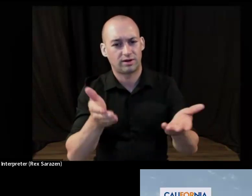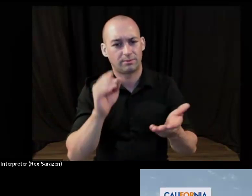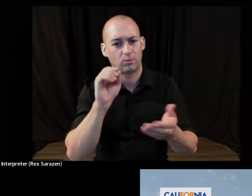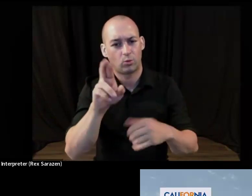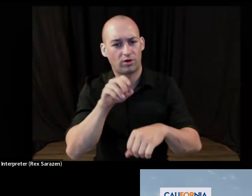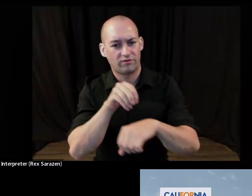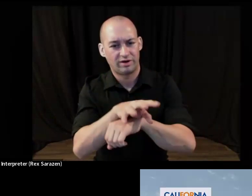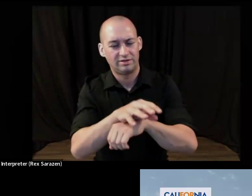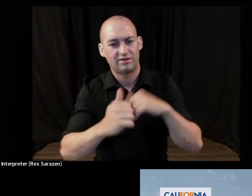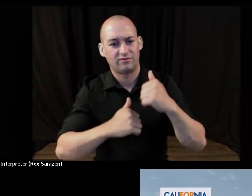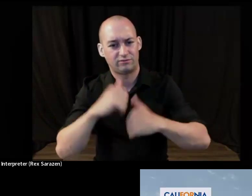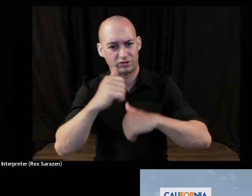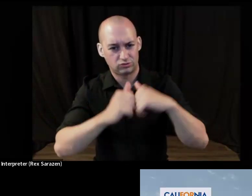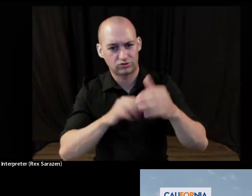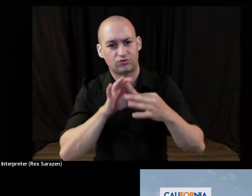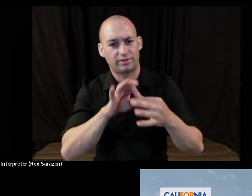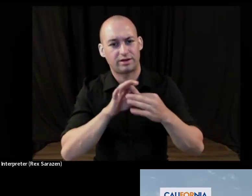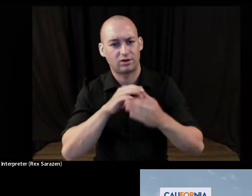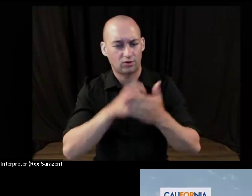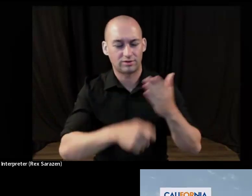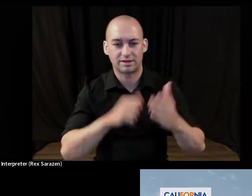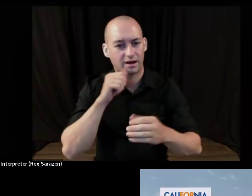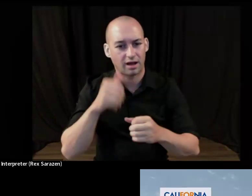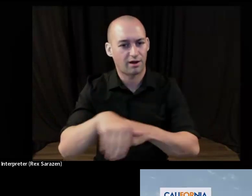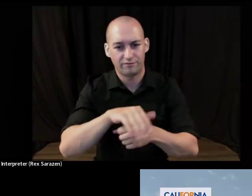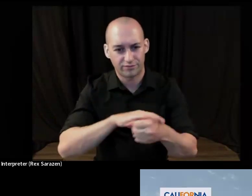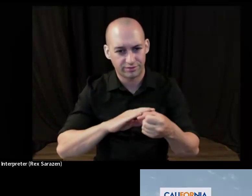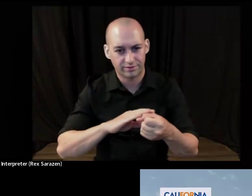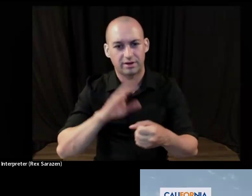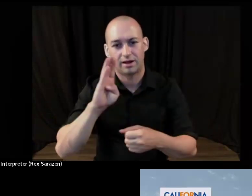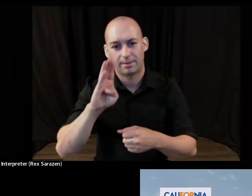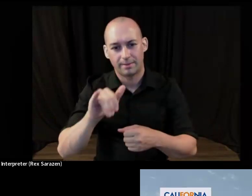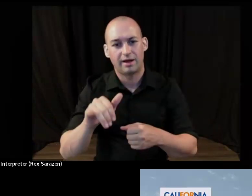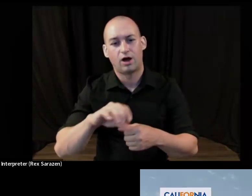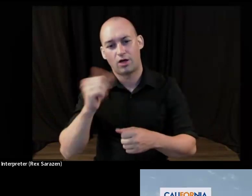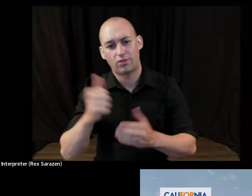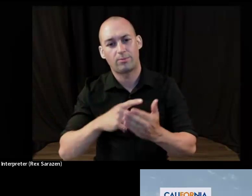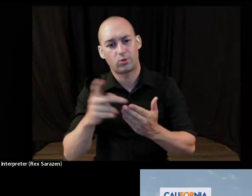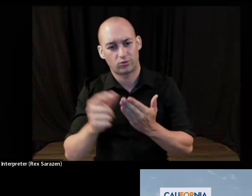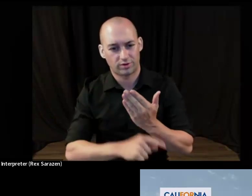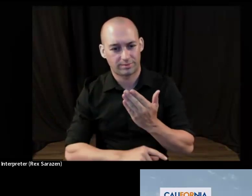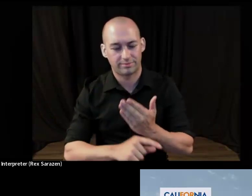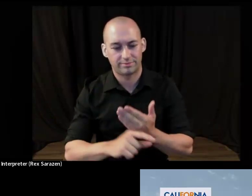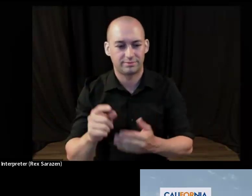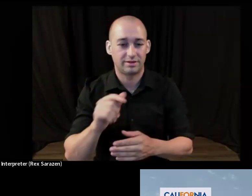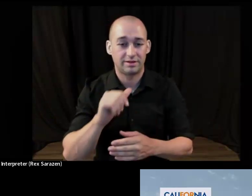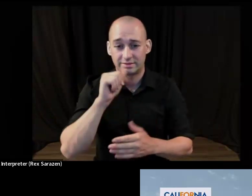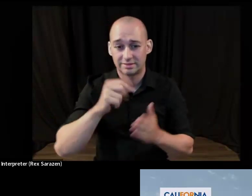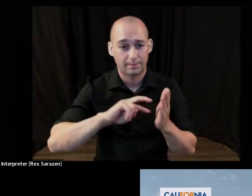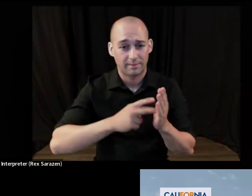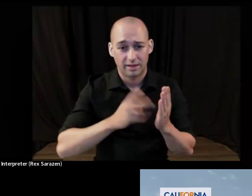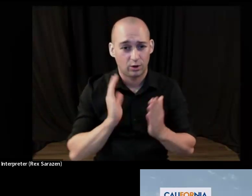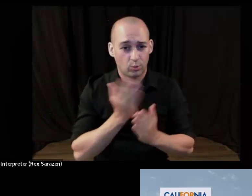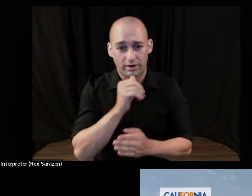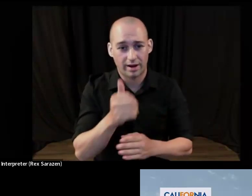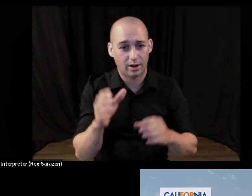infrastructure related costs not be covered out of this and that they be covered by other programs. It's not to say that we're not looking into